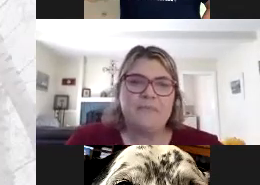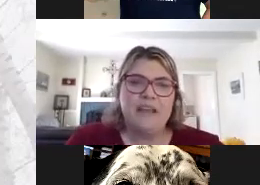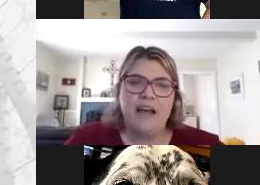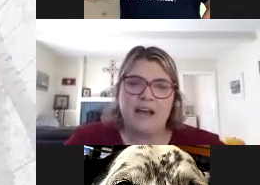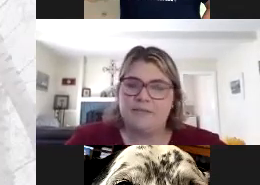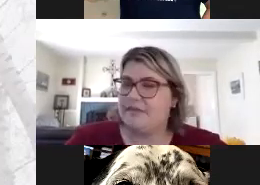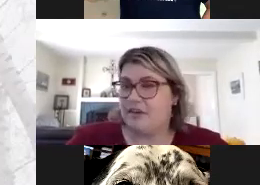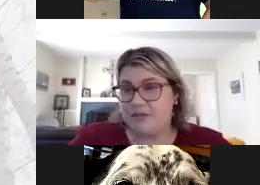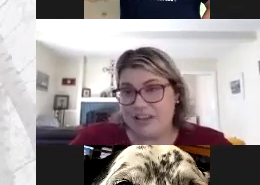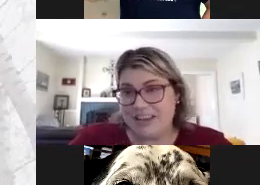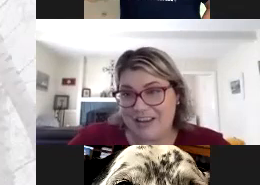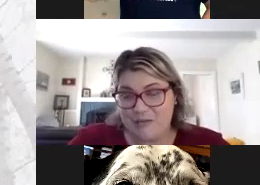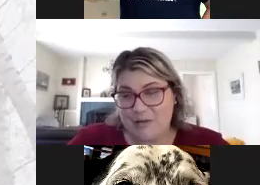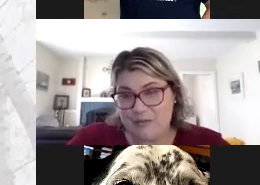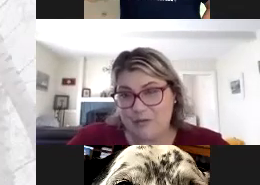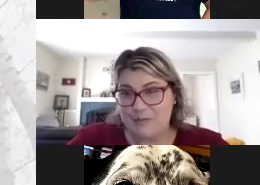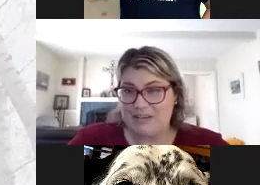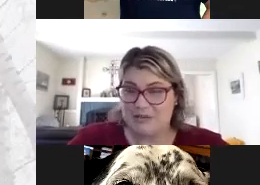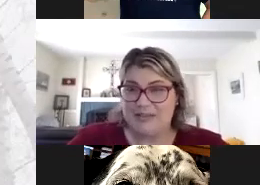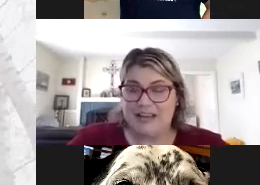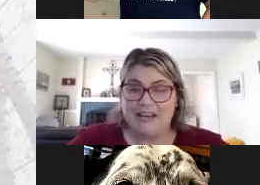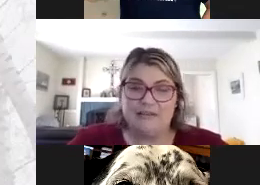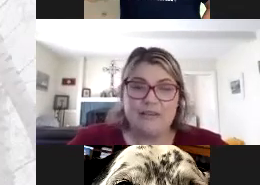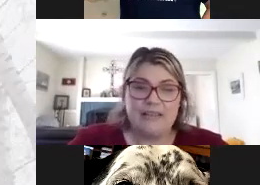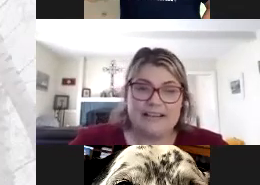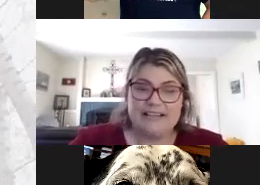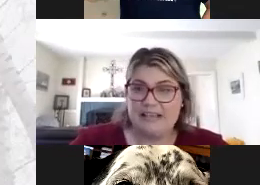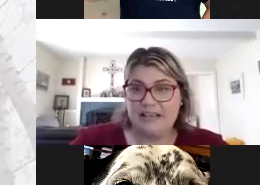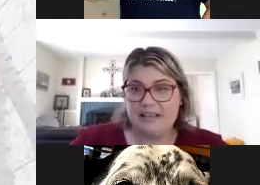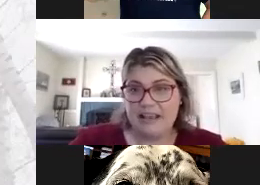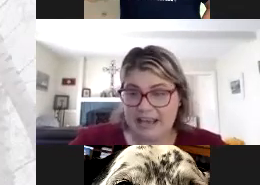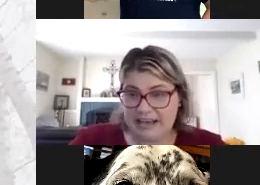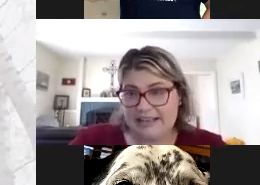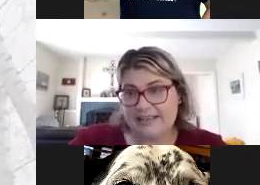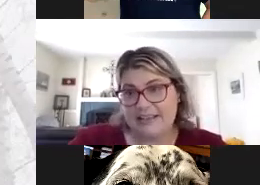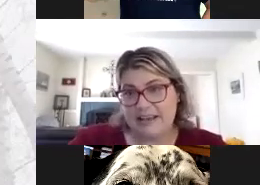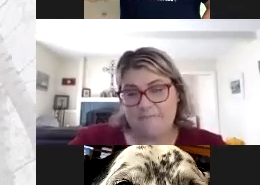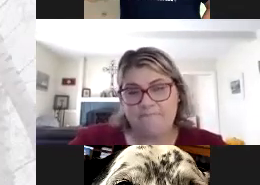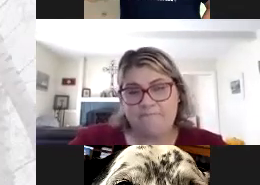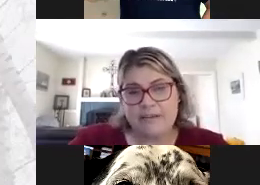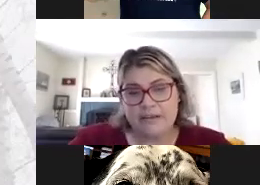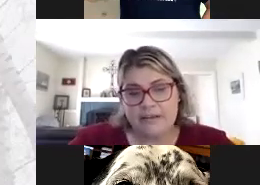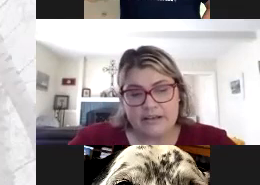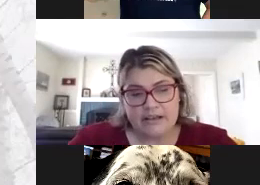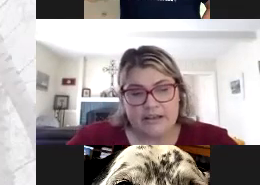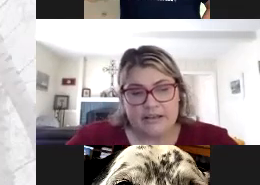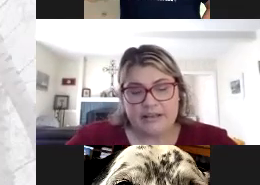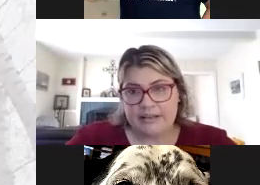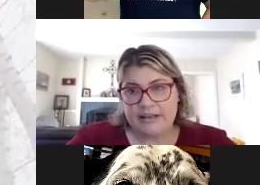significantly. They're also looking at government reform in terms of electing candidates,